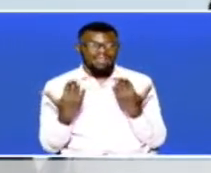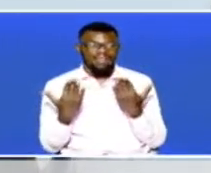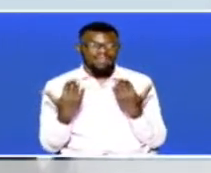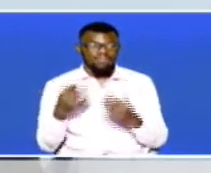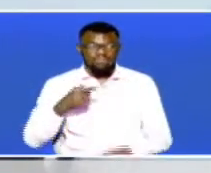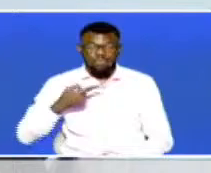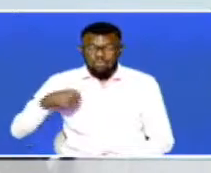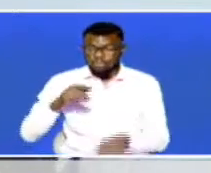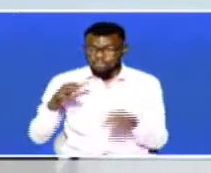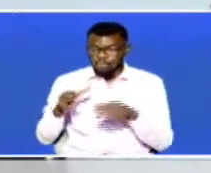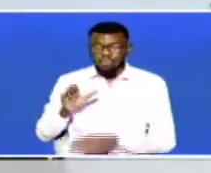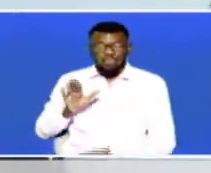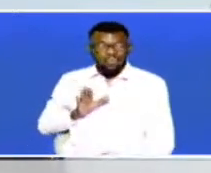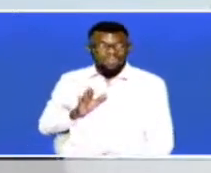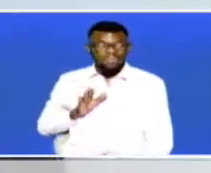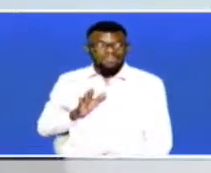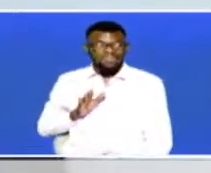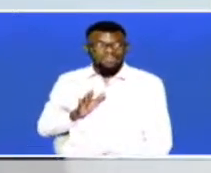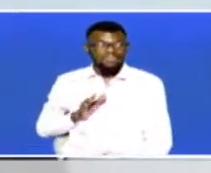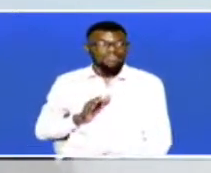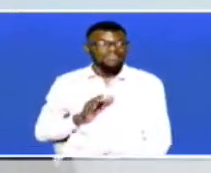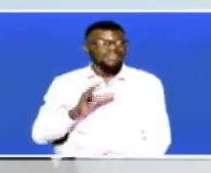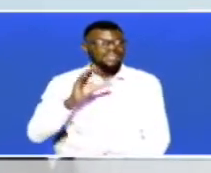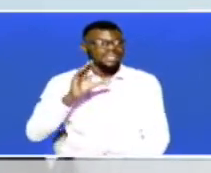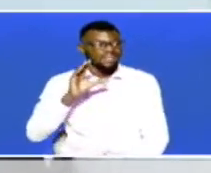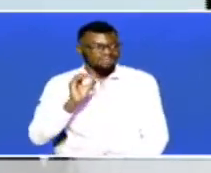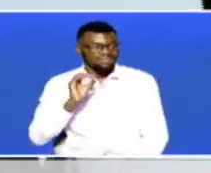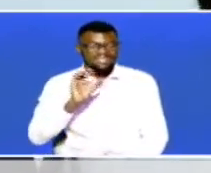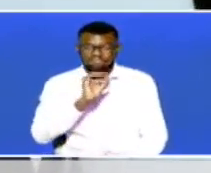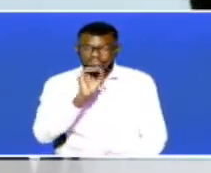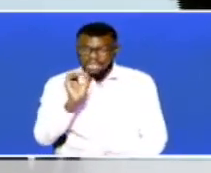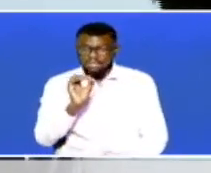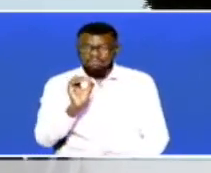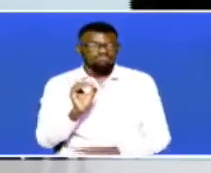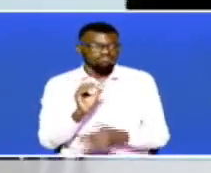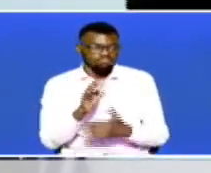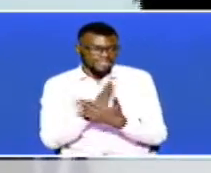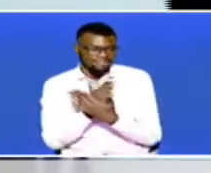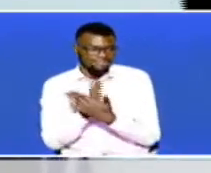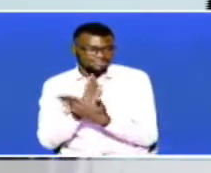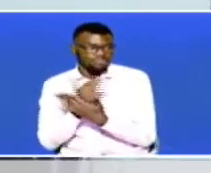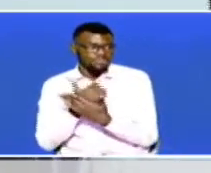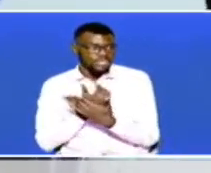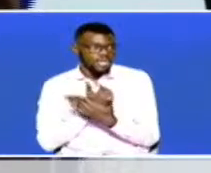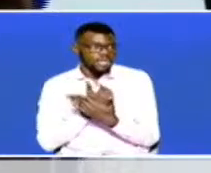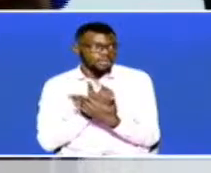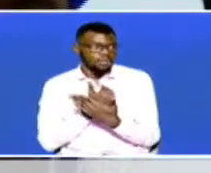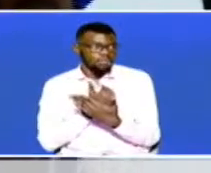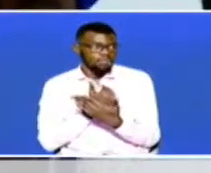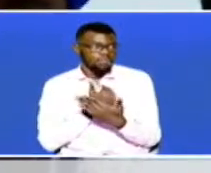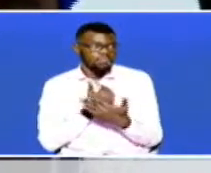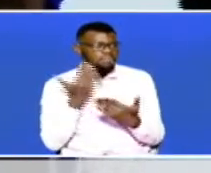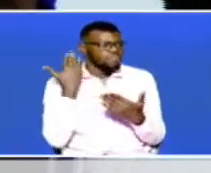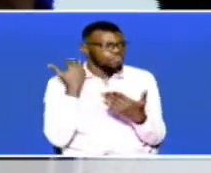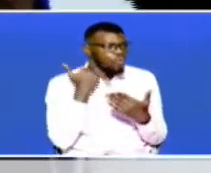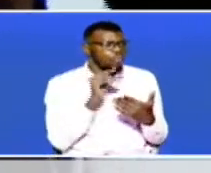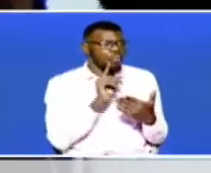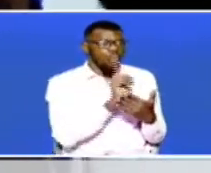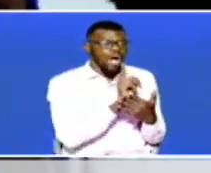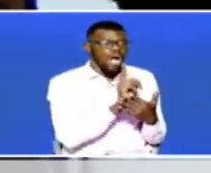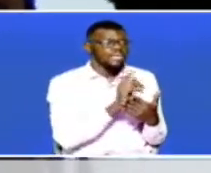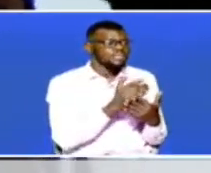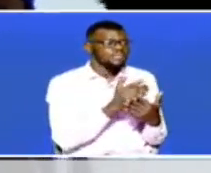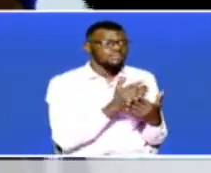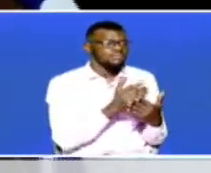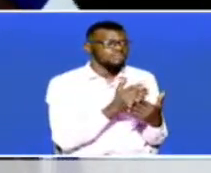we as women, we have our 50% share. Those days of 1 to 7, when you used to have 1